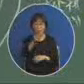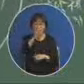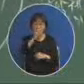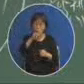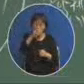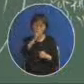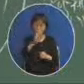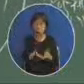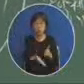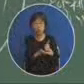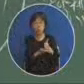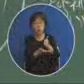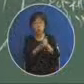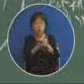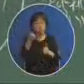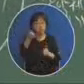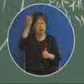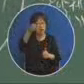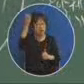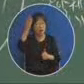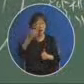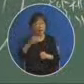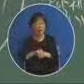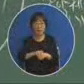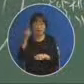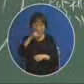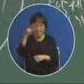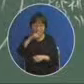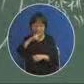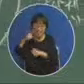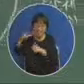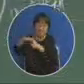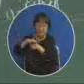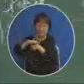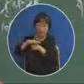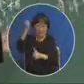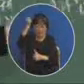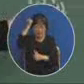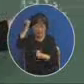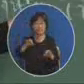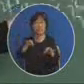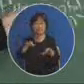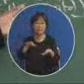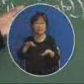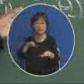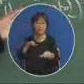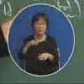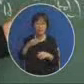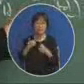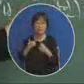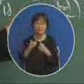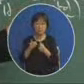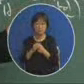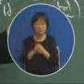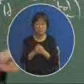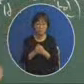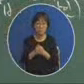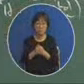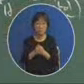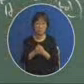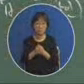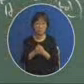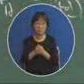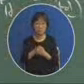should die right now, that's imprinted on you so quickly. Those bad words are imprinted so much